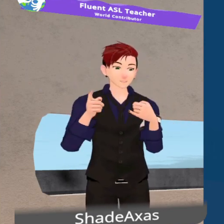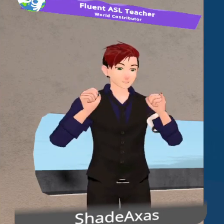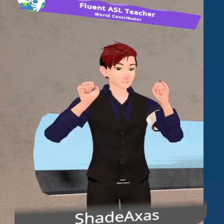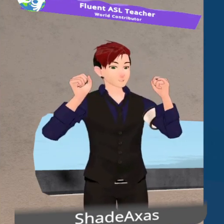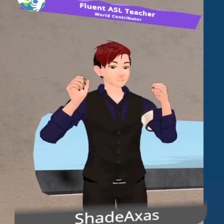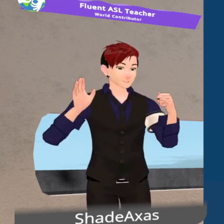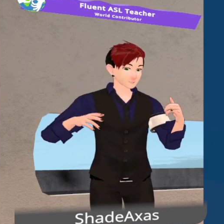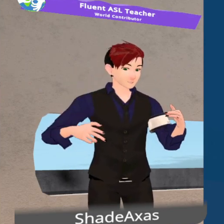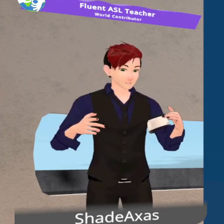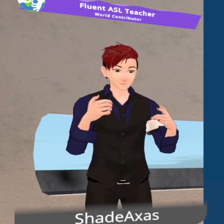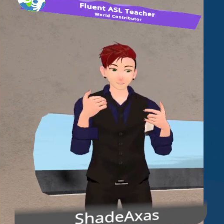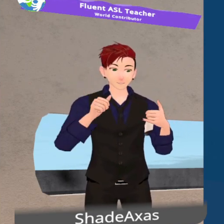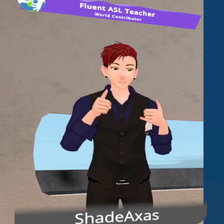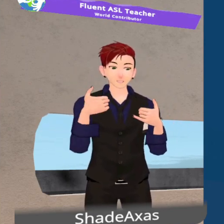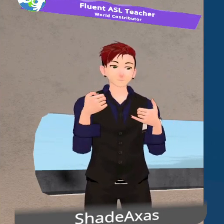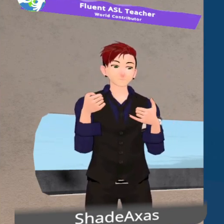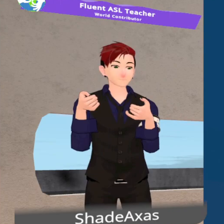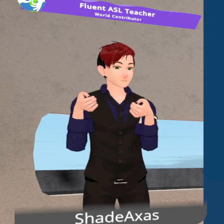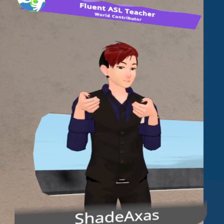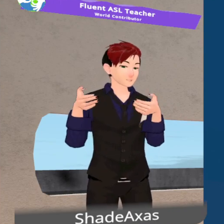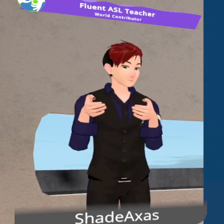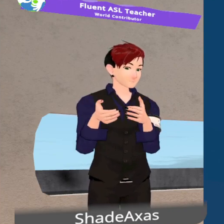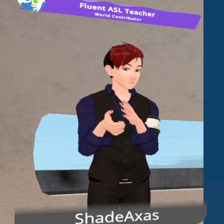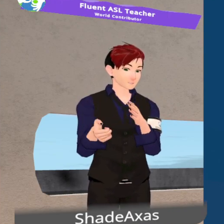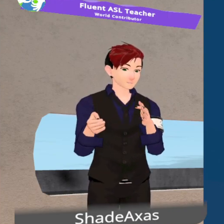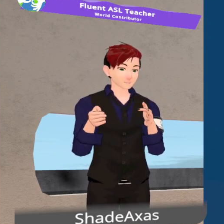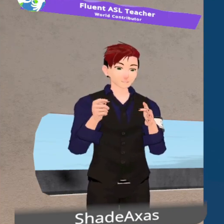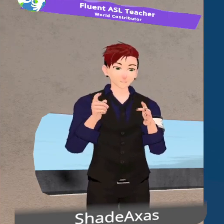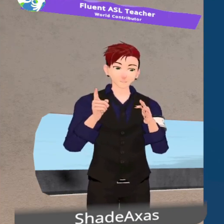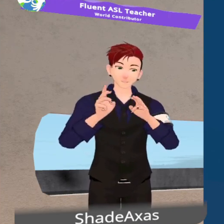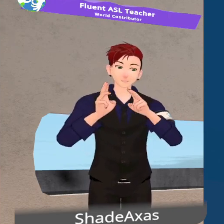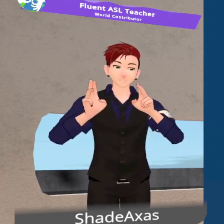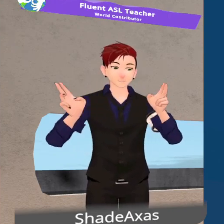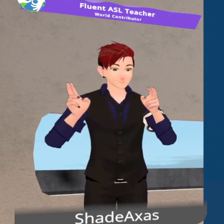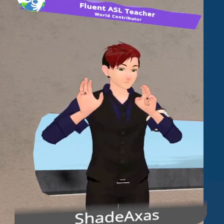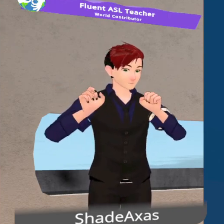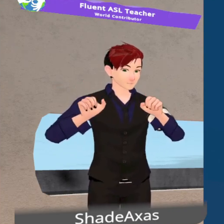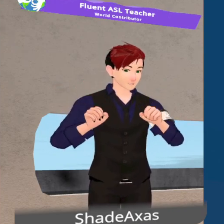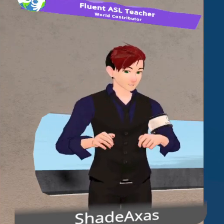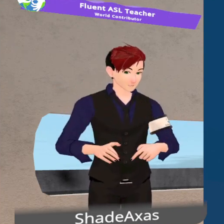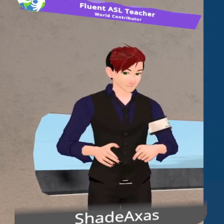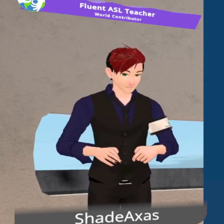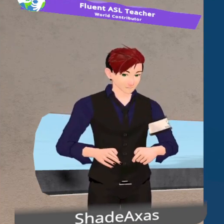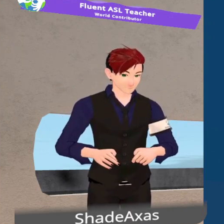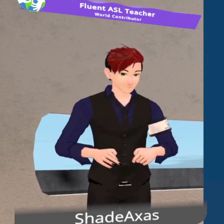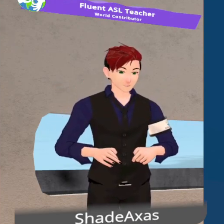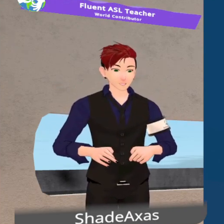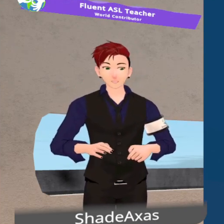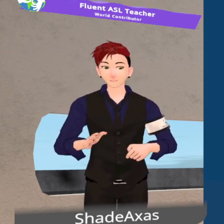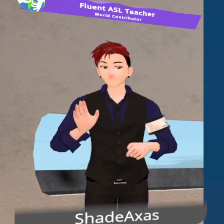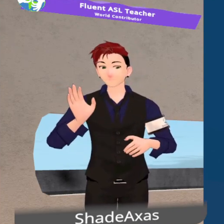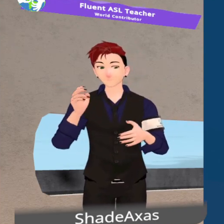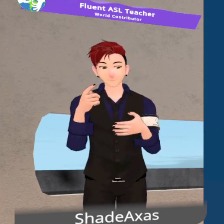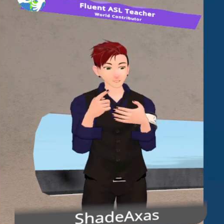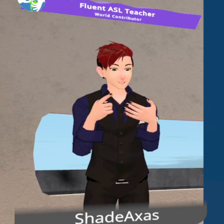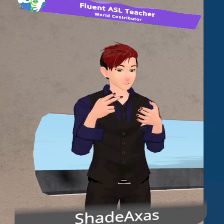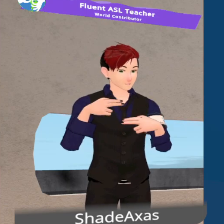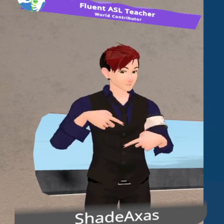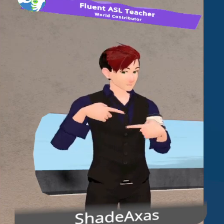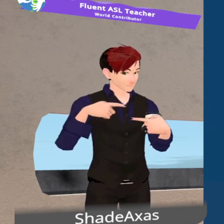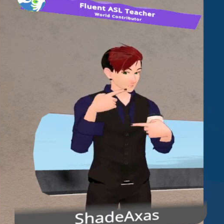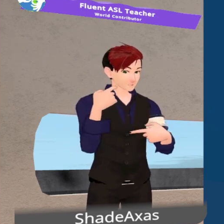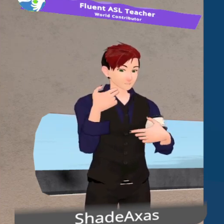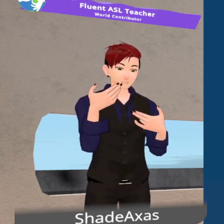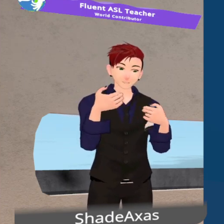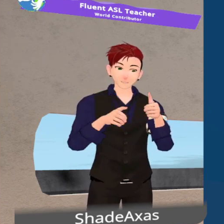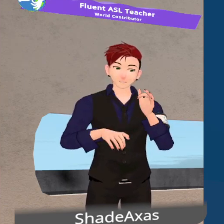don't have anybody to teach them yet because we don't have any fluent member who is ready to teach it. That was one of